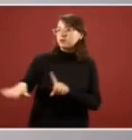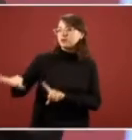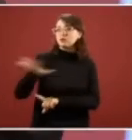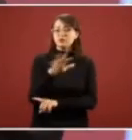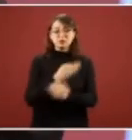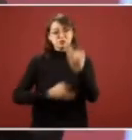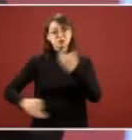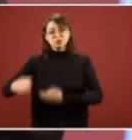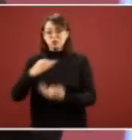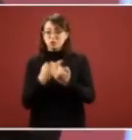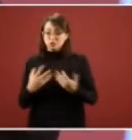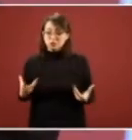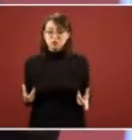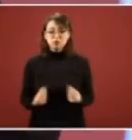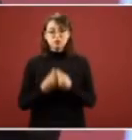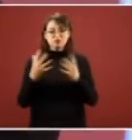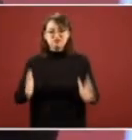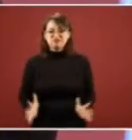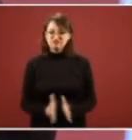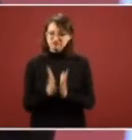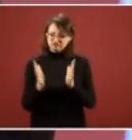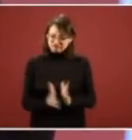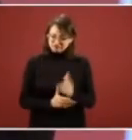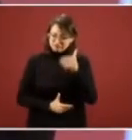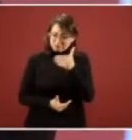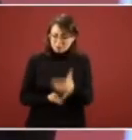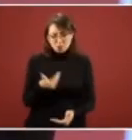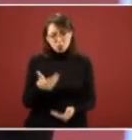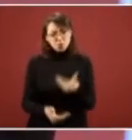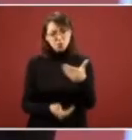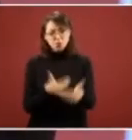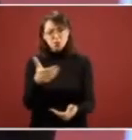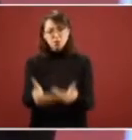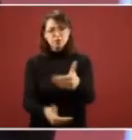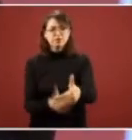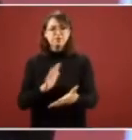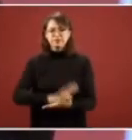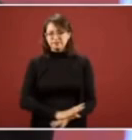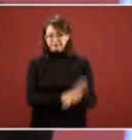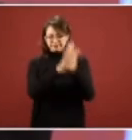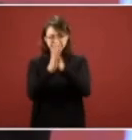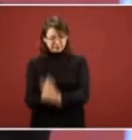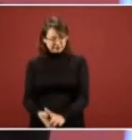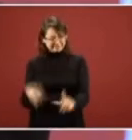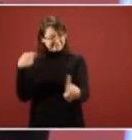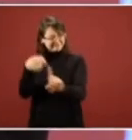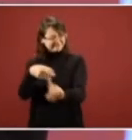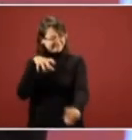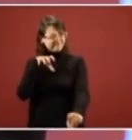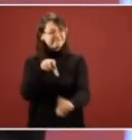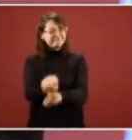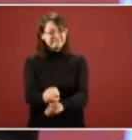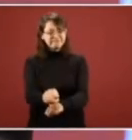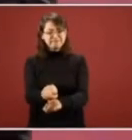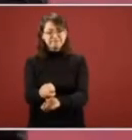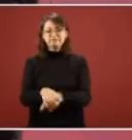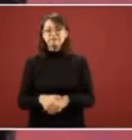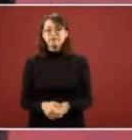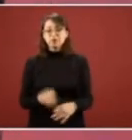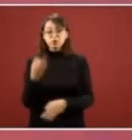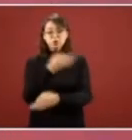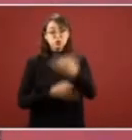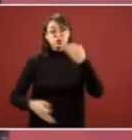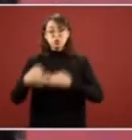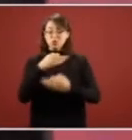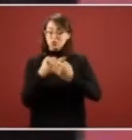participen. Participate y avancemos. And we can advance y logremos la transformación del and país. We can gain the transformation of